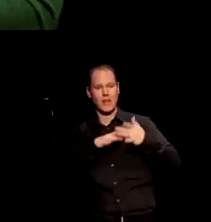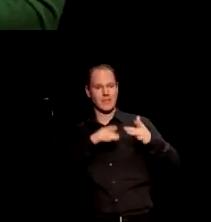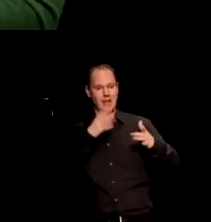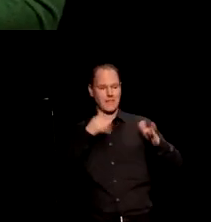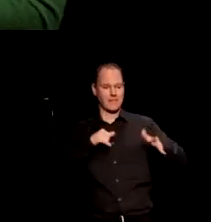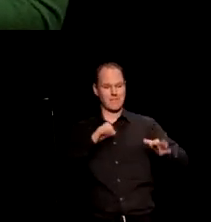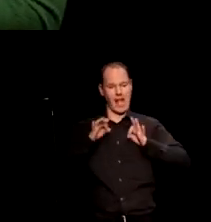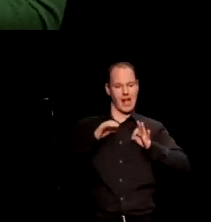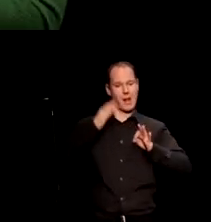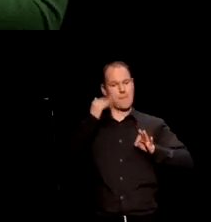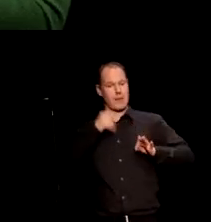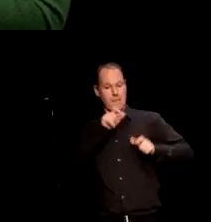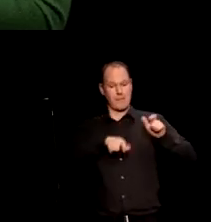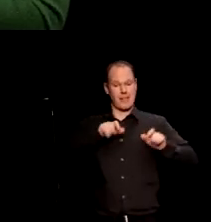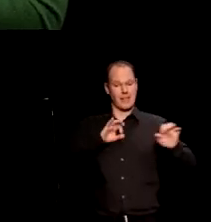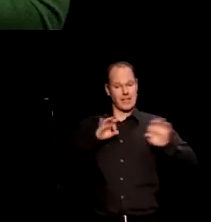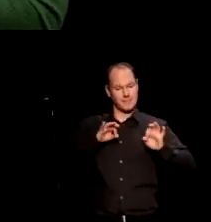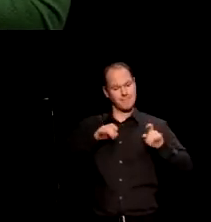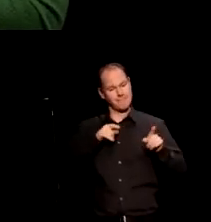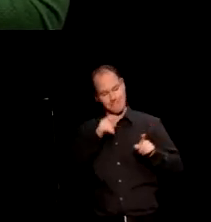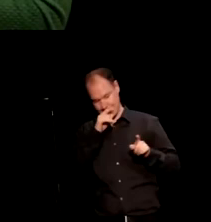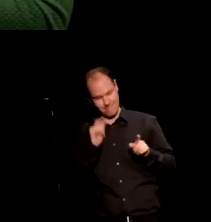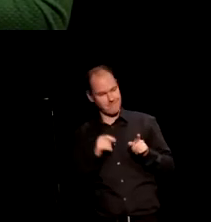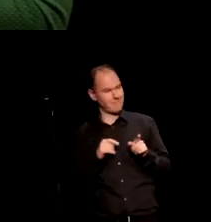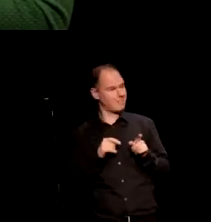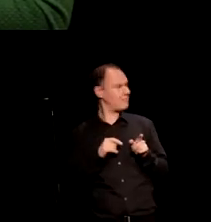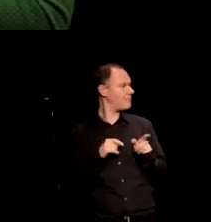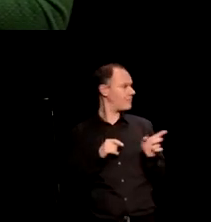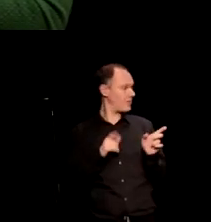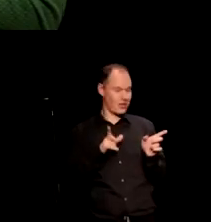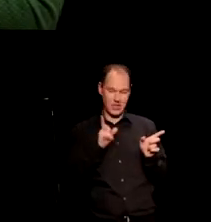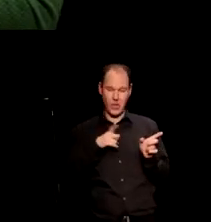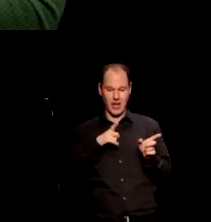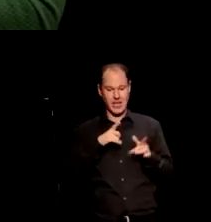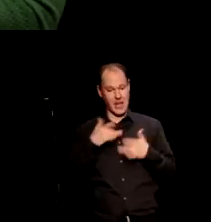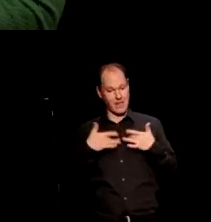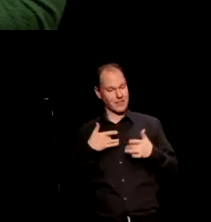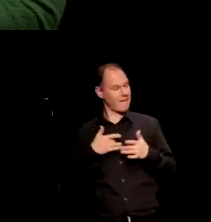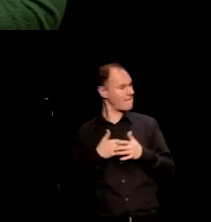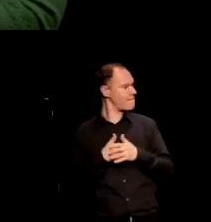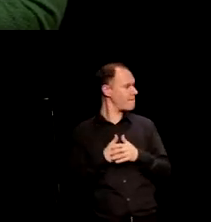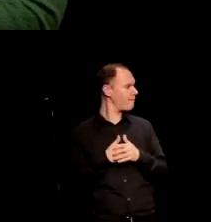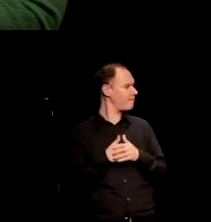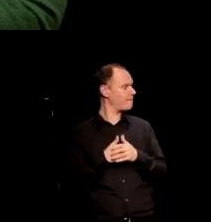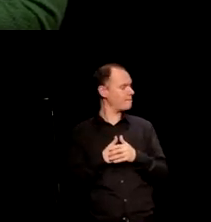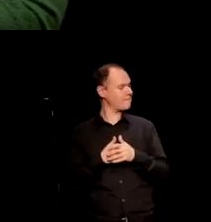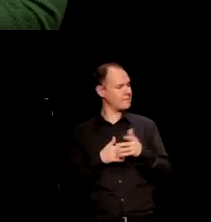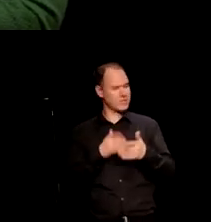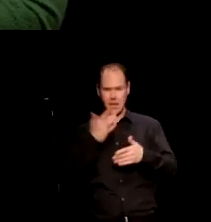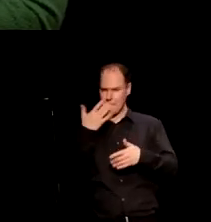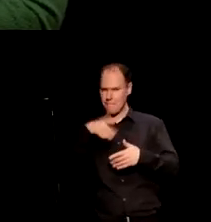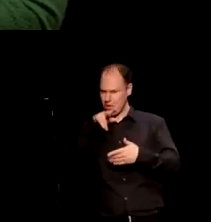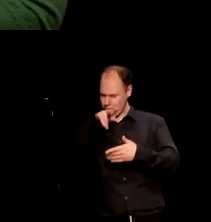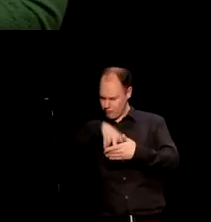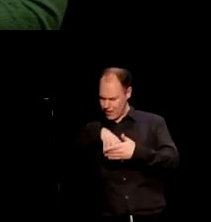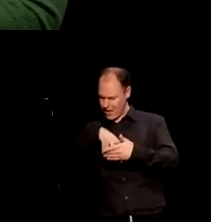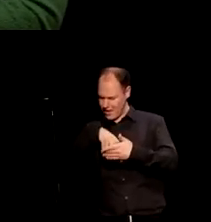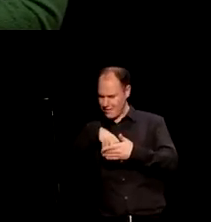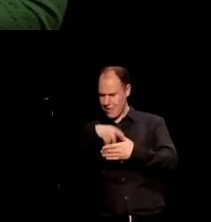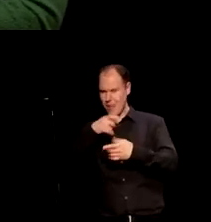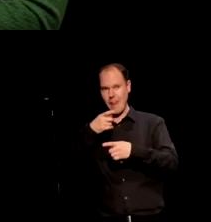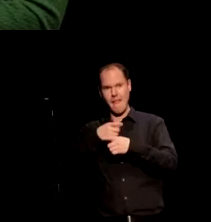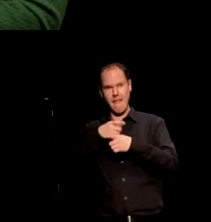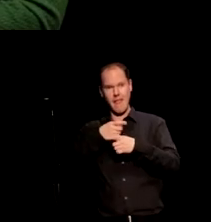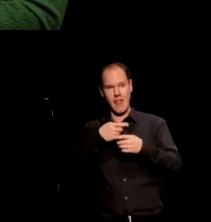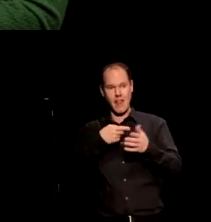particularly, which I know is something that attracted you to In Dahomey. Yeah, I did read an article about it and about In Dahomey